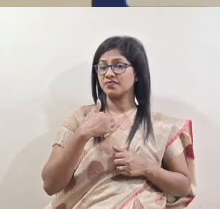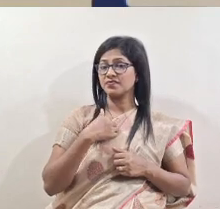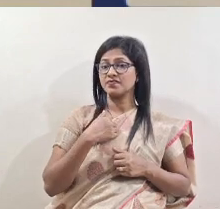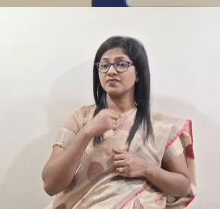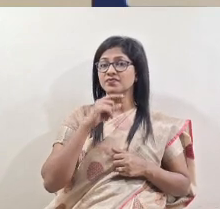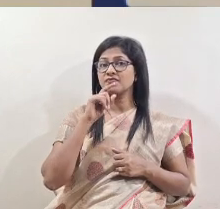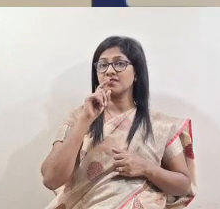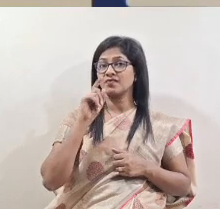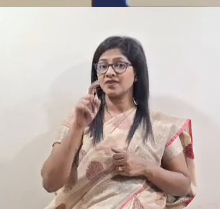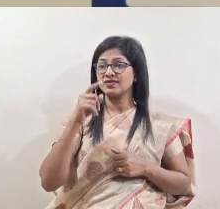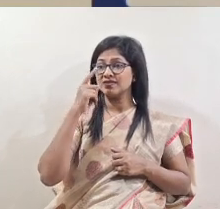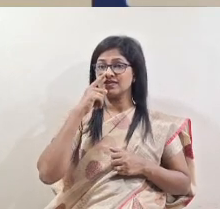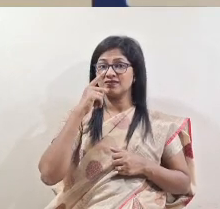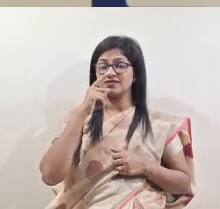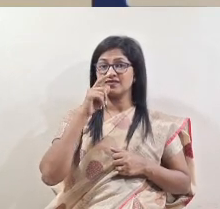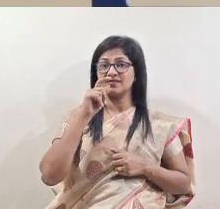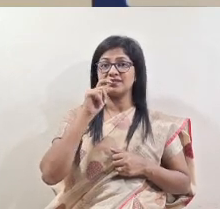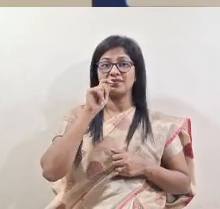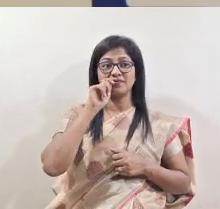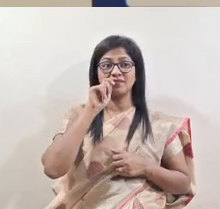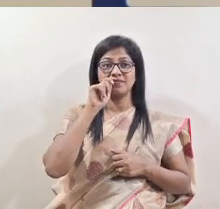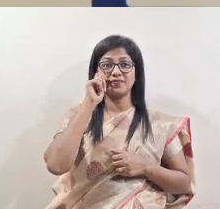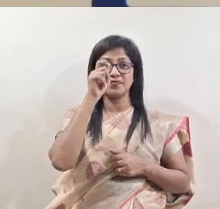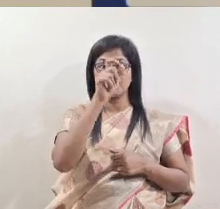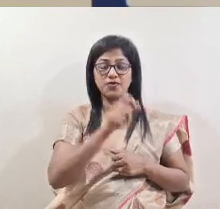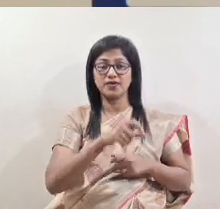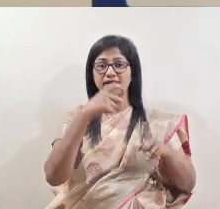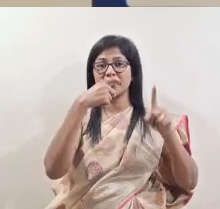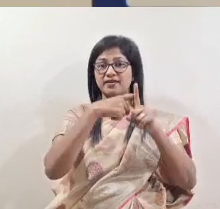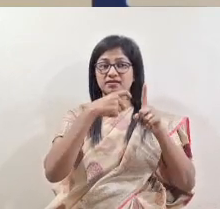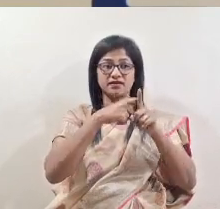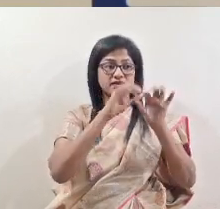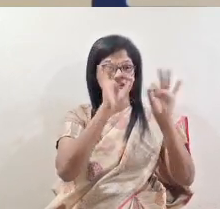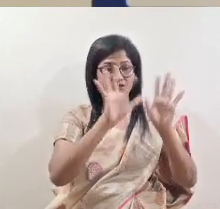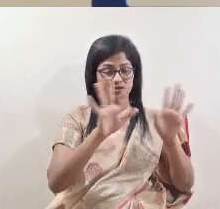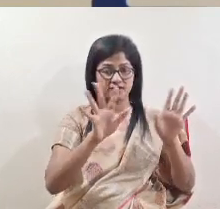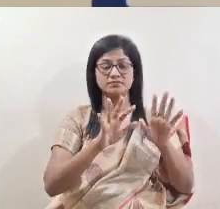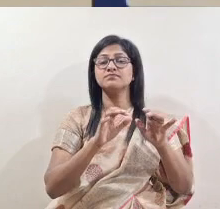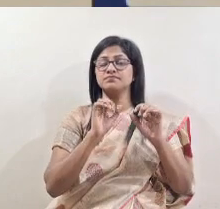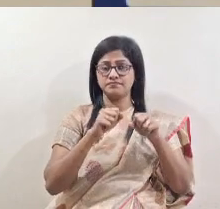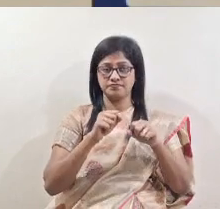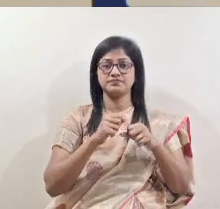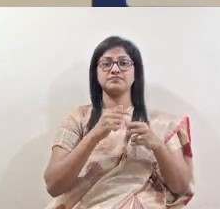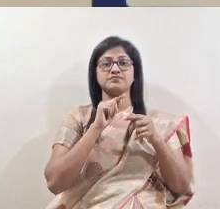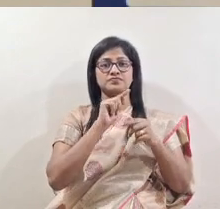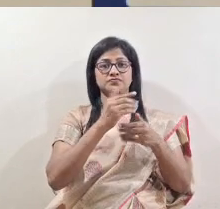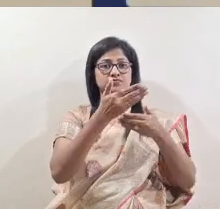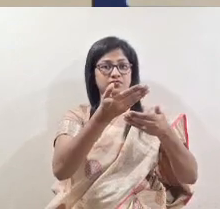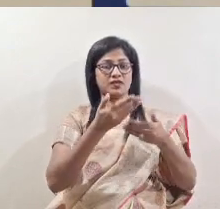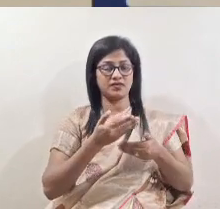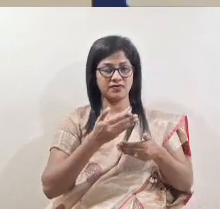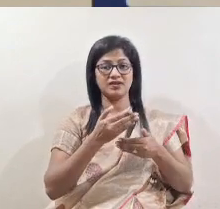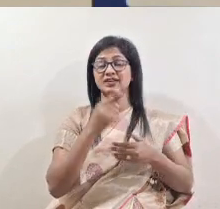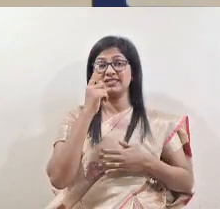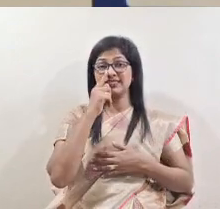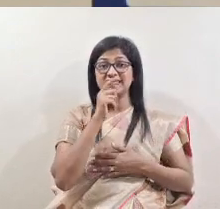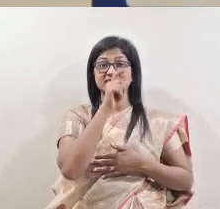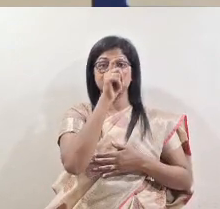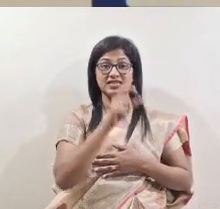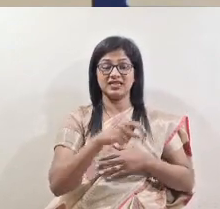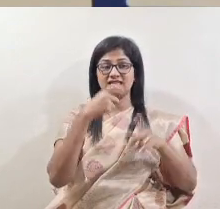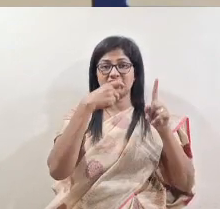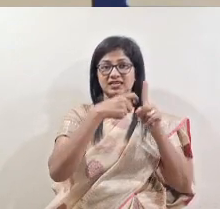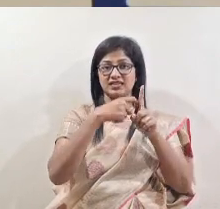do we have Mr. Karthika here? Okay. So I would invite